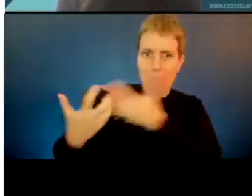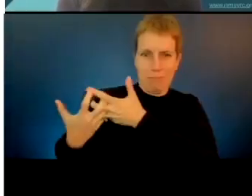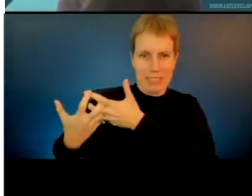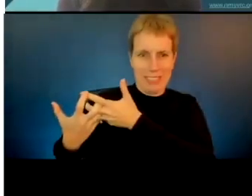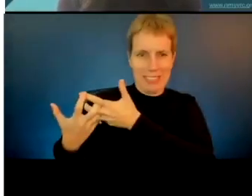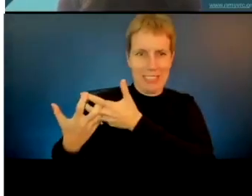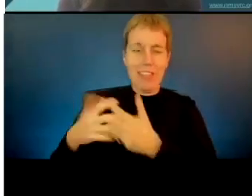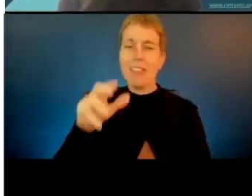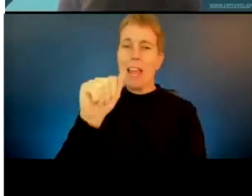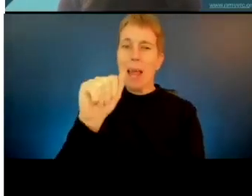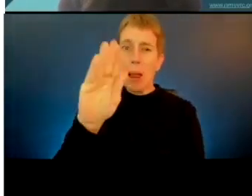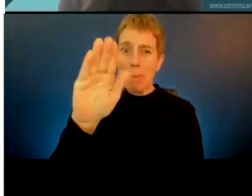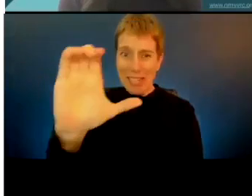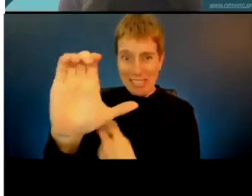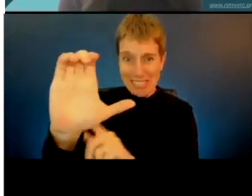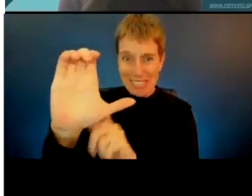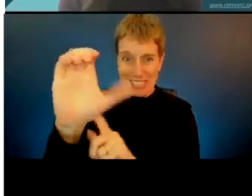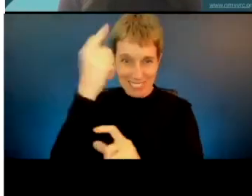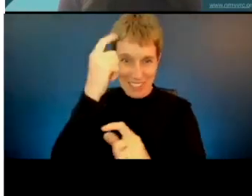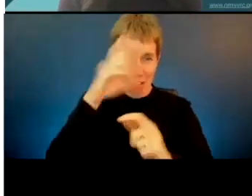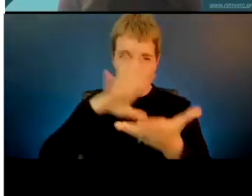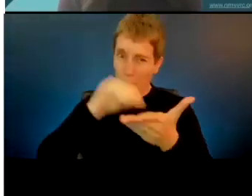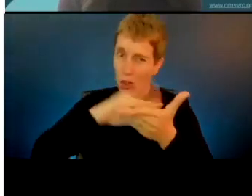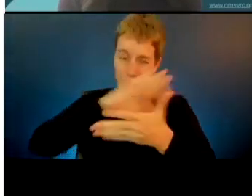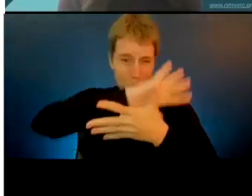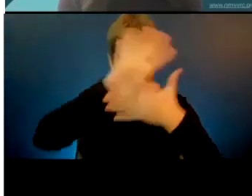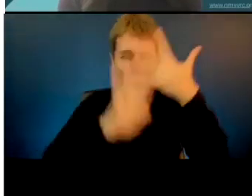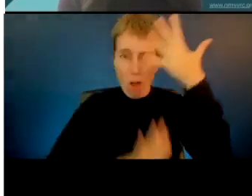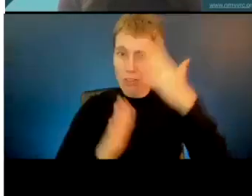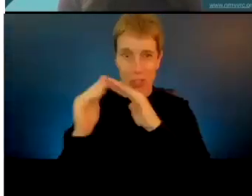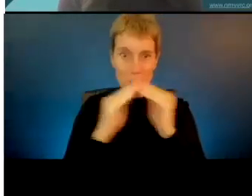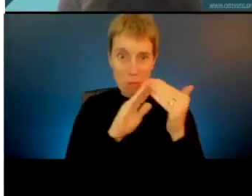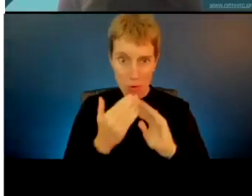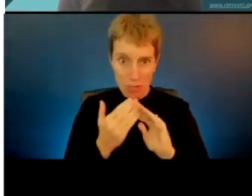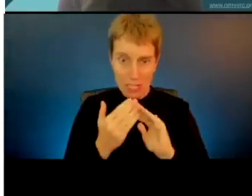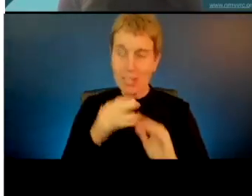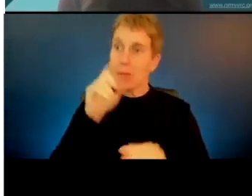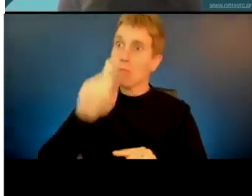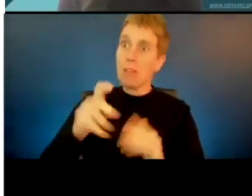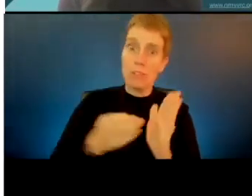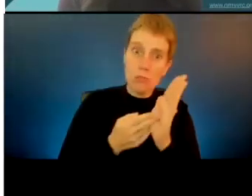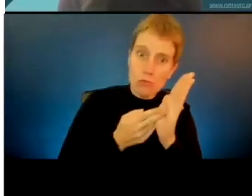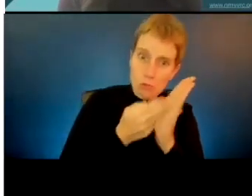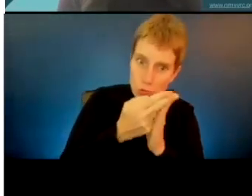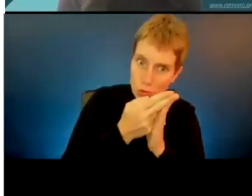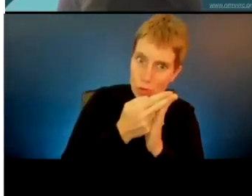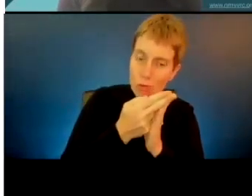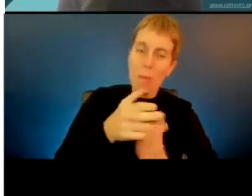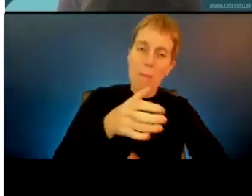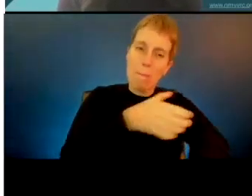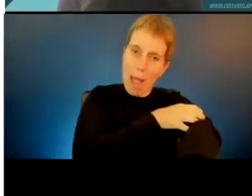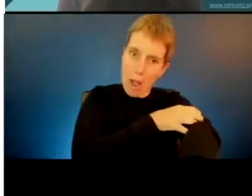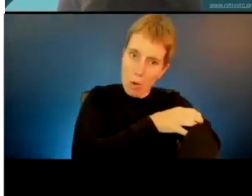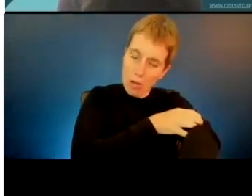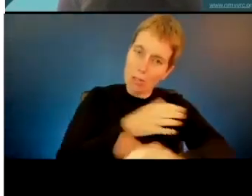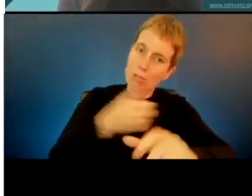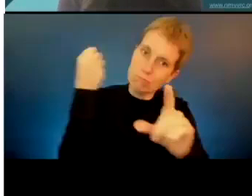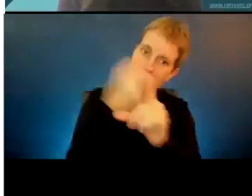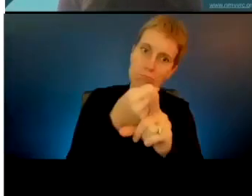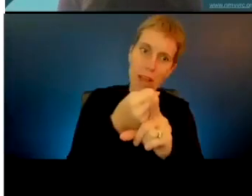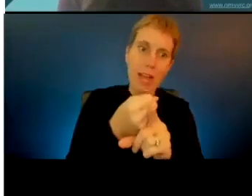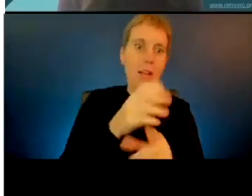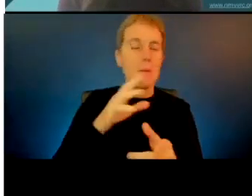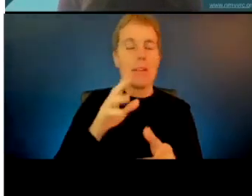power. You must listen with all your senses. You must believe in true collaboration. As the sign said